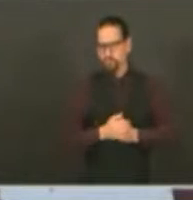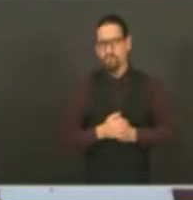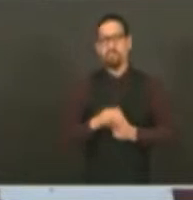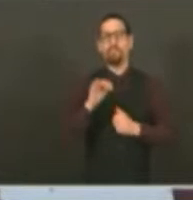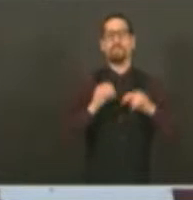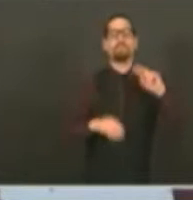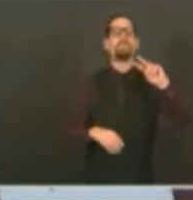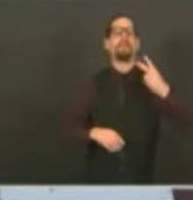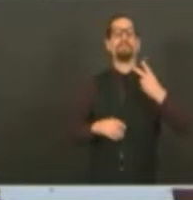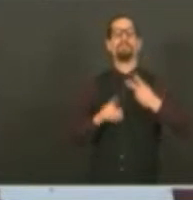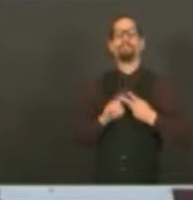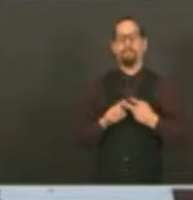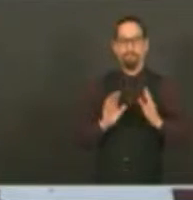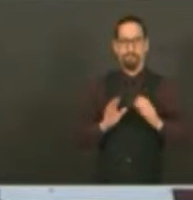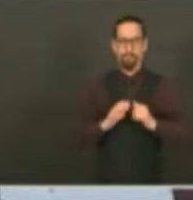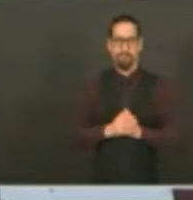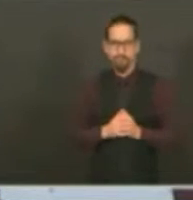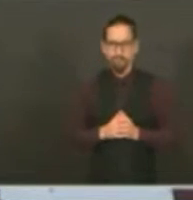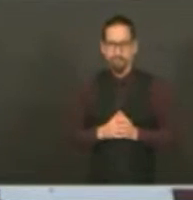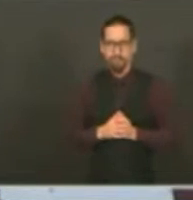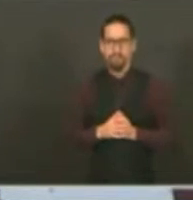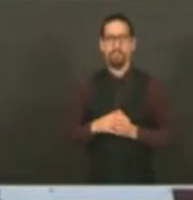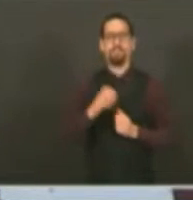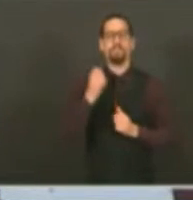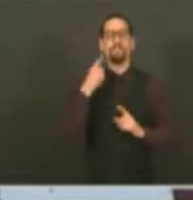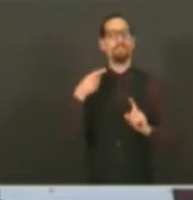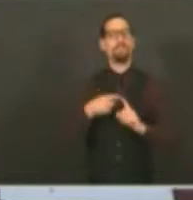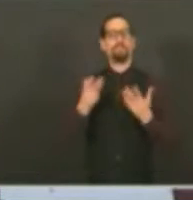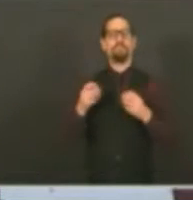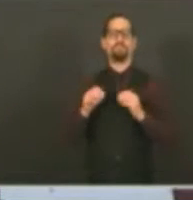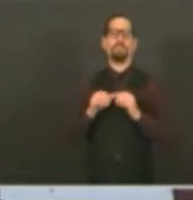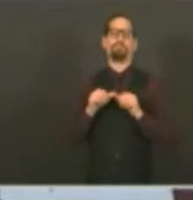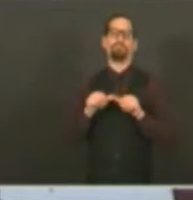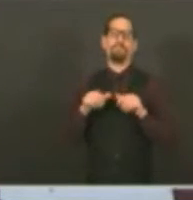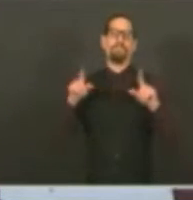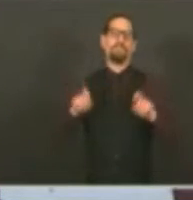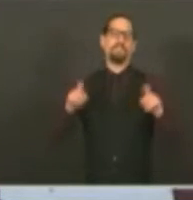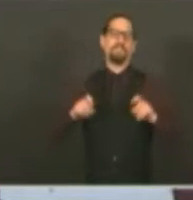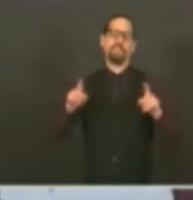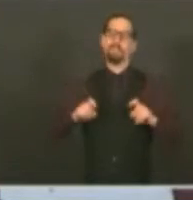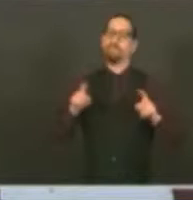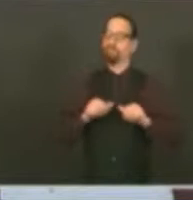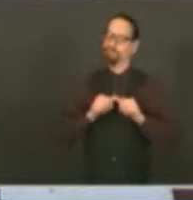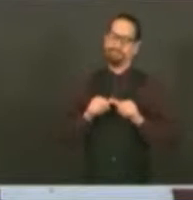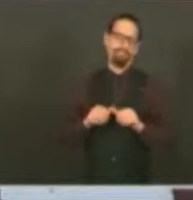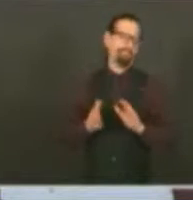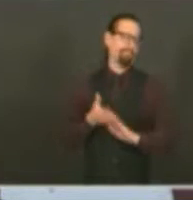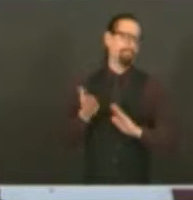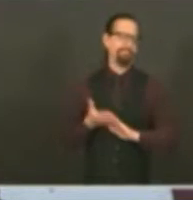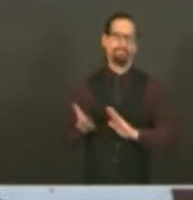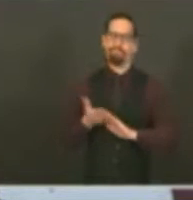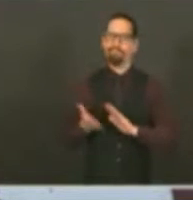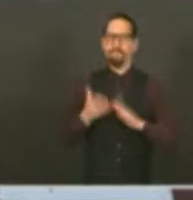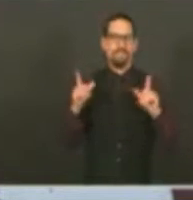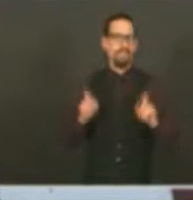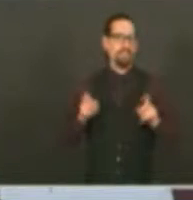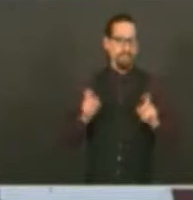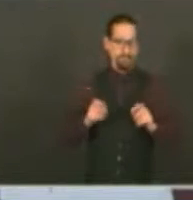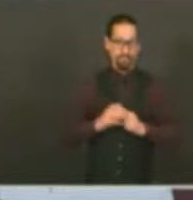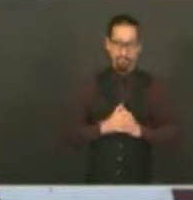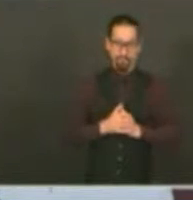testing. That's huge. Don't underestimate that. Thirdly, we are deep inside our high density